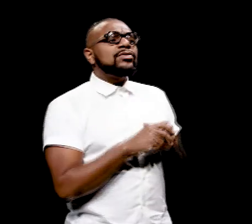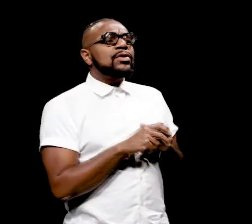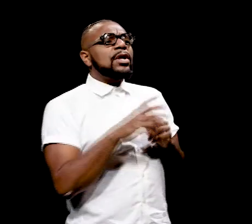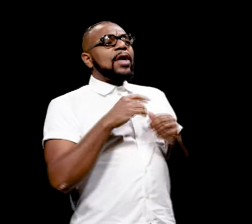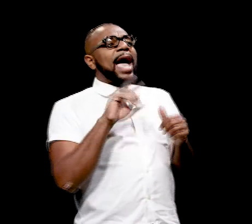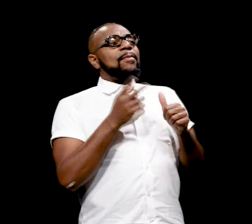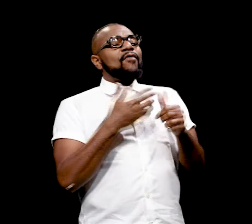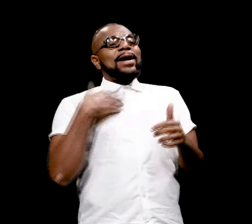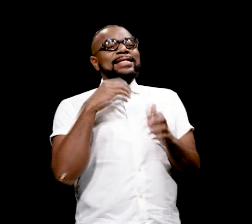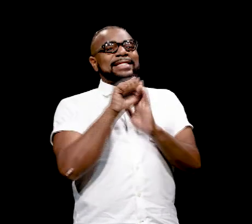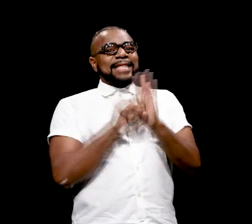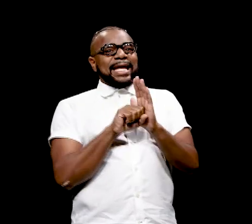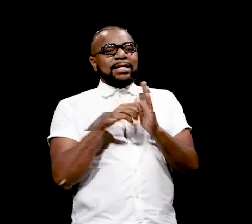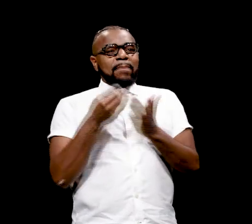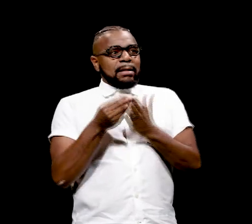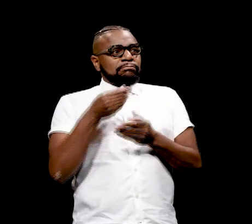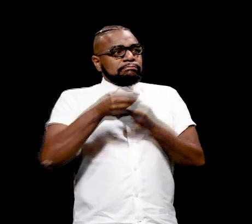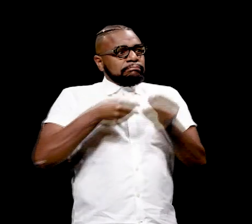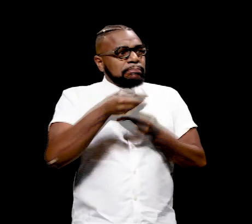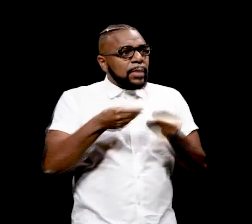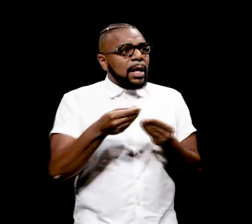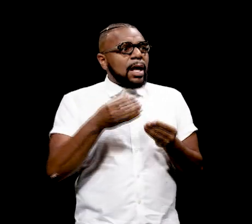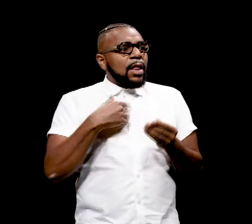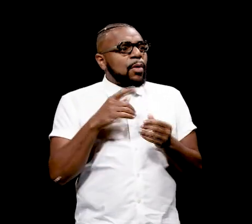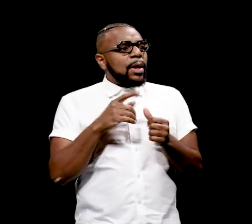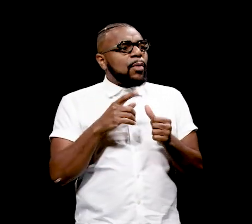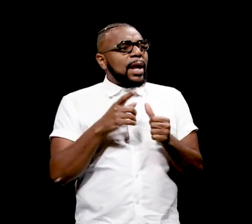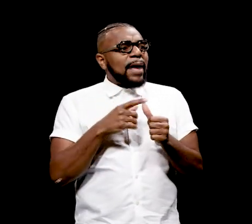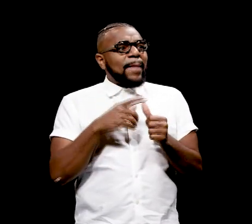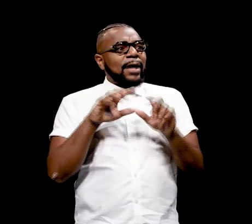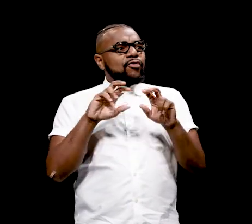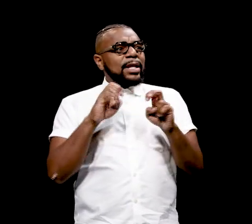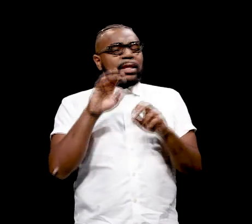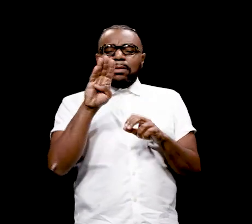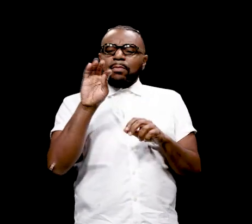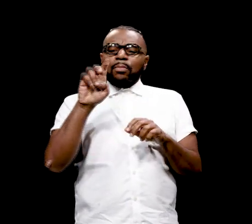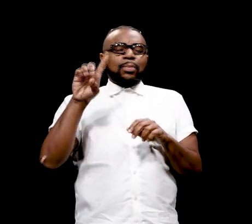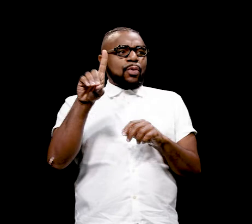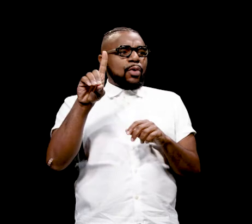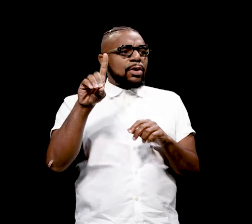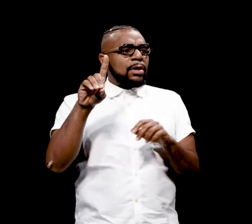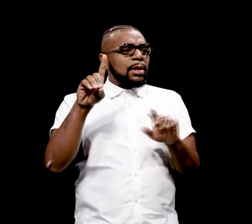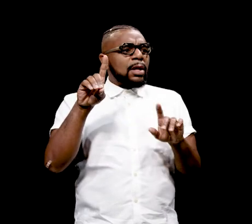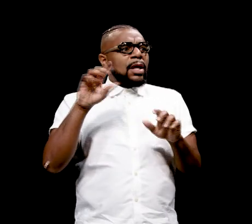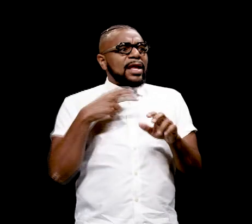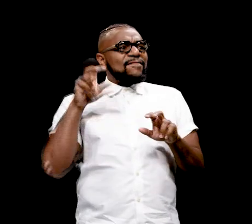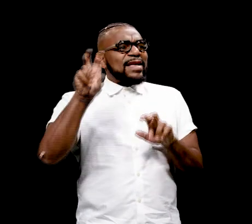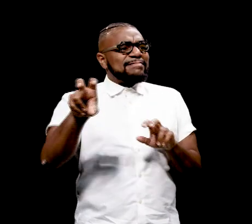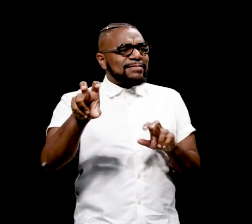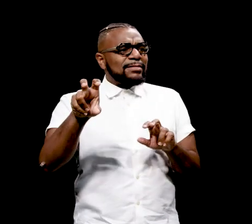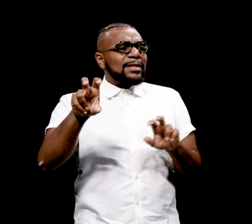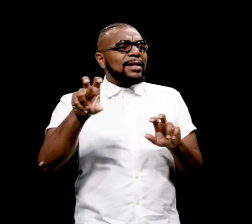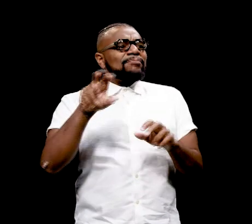treasurer, I created the Oregon Investment Board, and one of the very first investments that board made, and I was the chair at the time, was